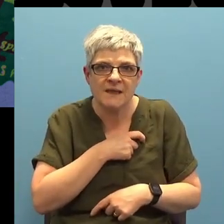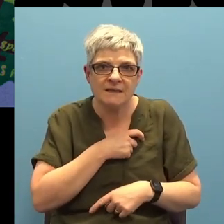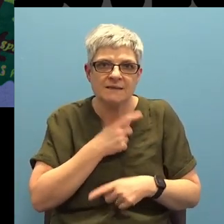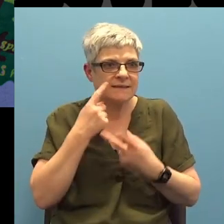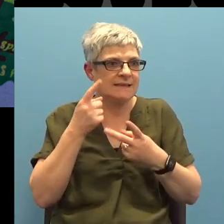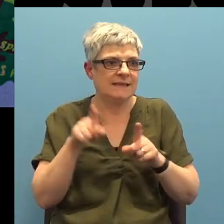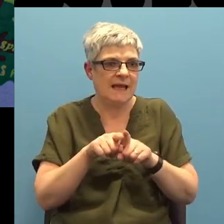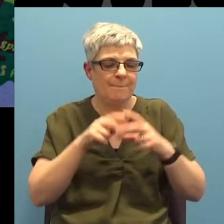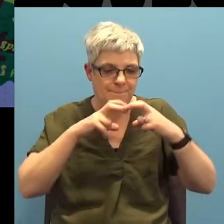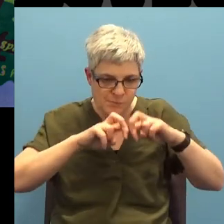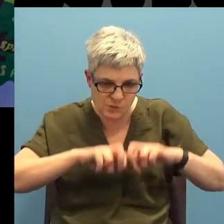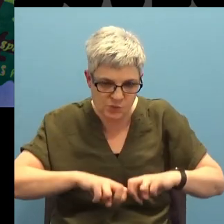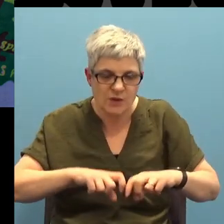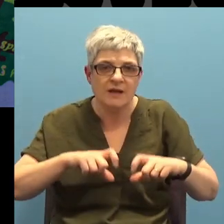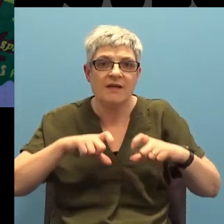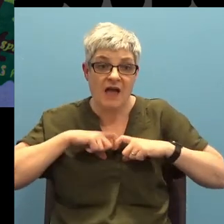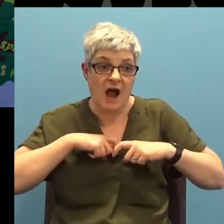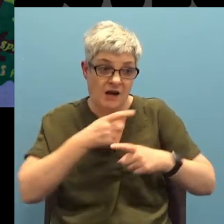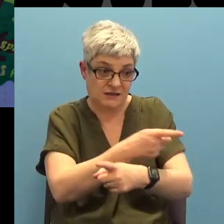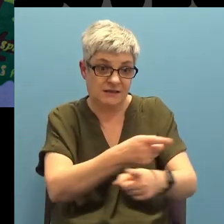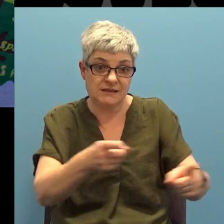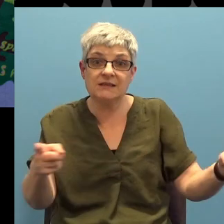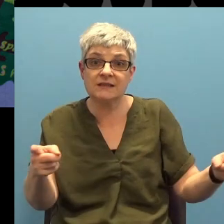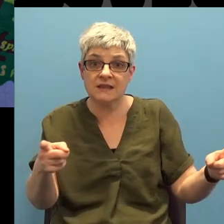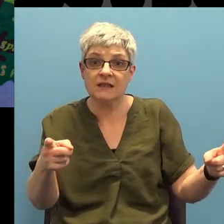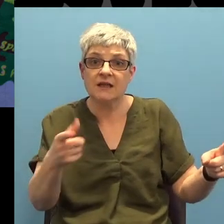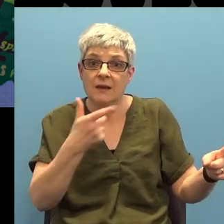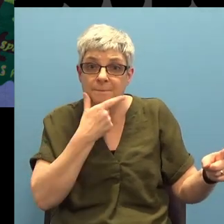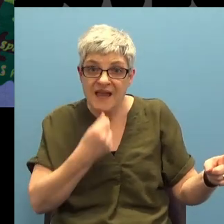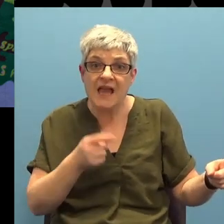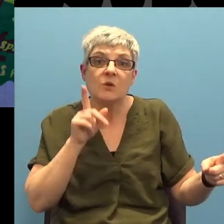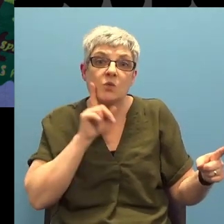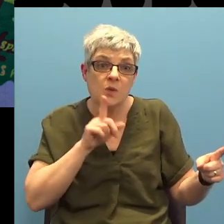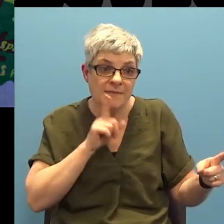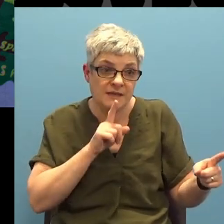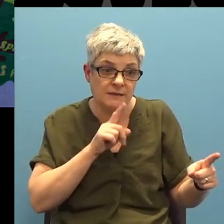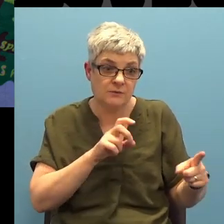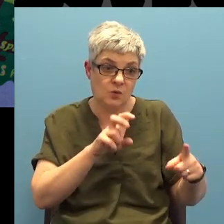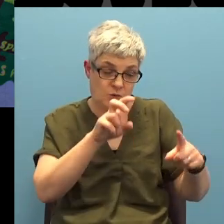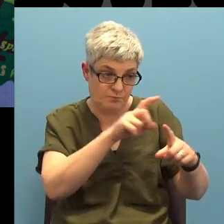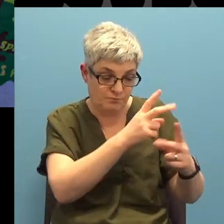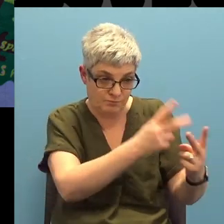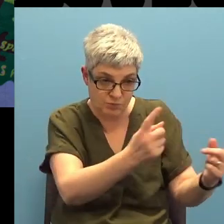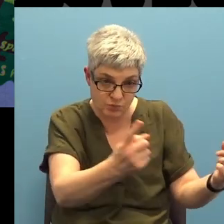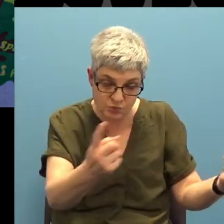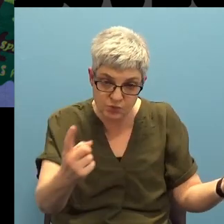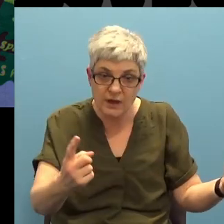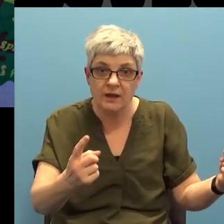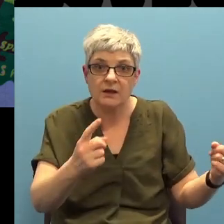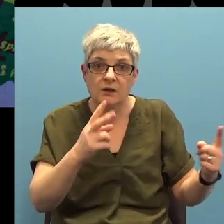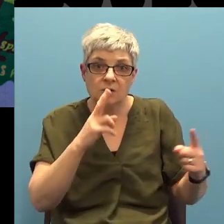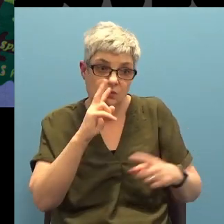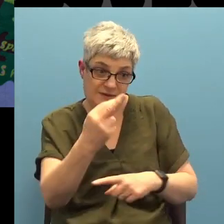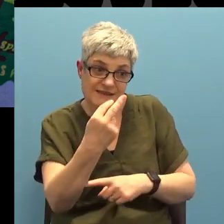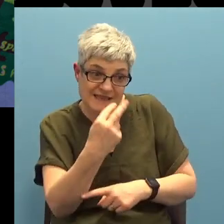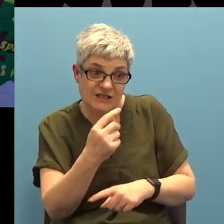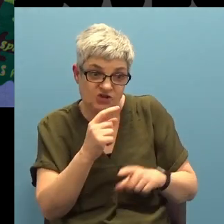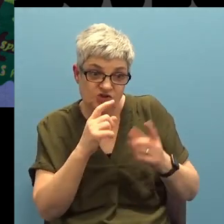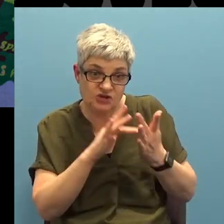the hearts of many of those men and women who sat in the congregation of that synagogue who came to hear Jesus that day would have been